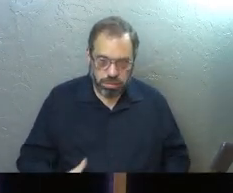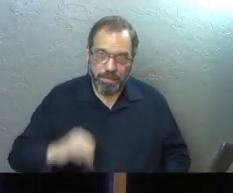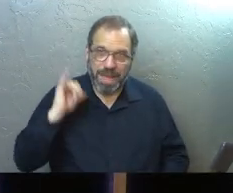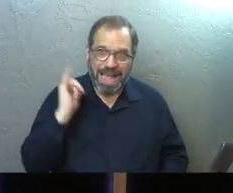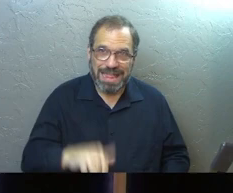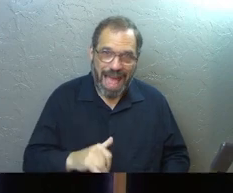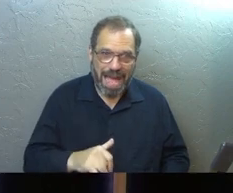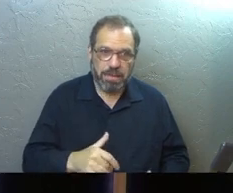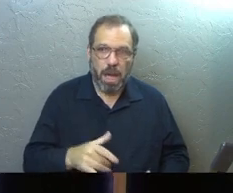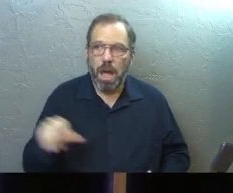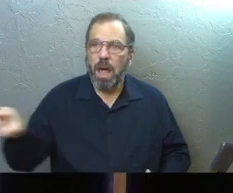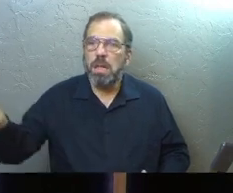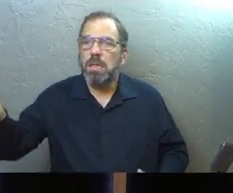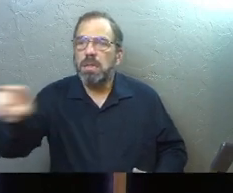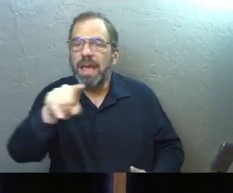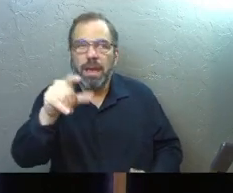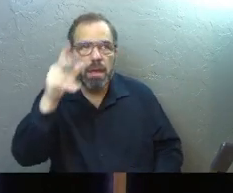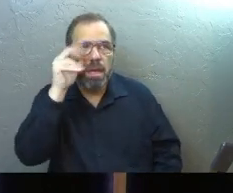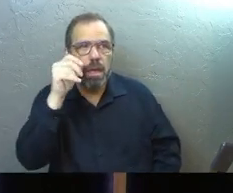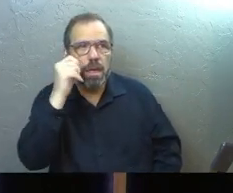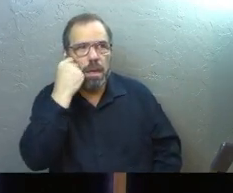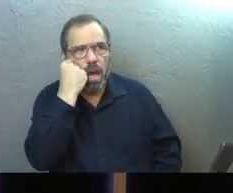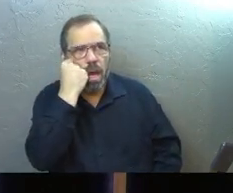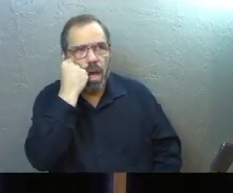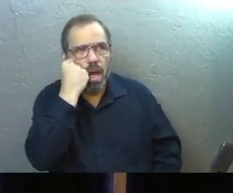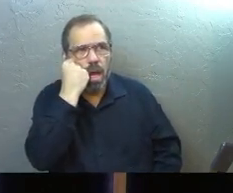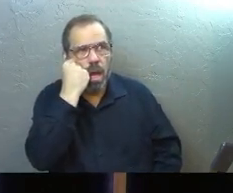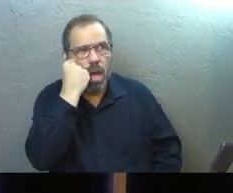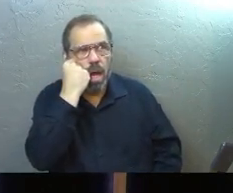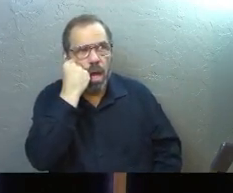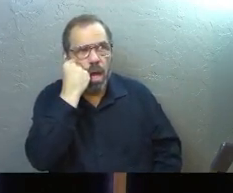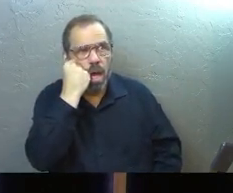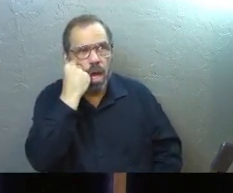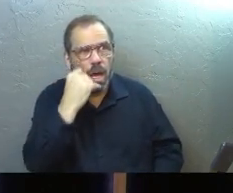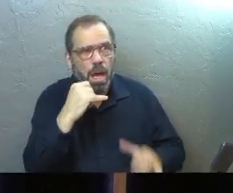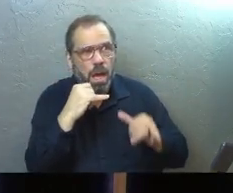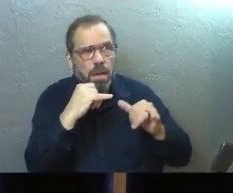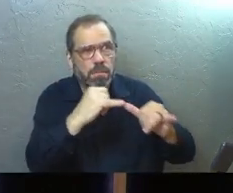stuff that other people, when they hear it, they say, me too.